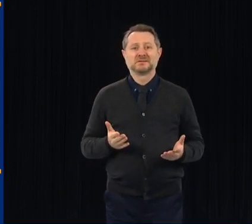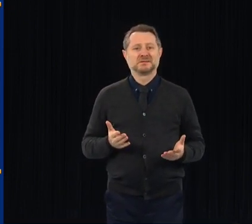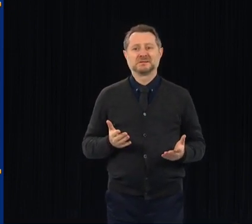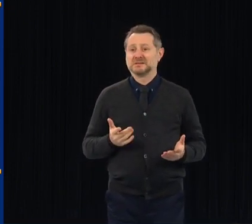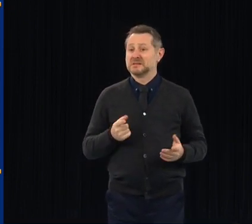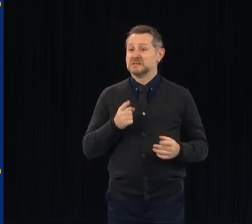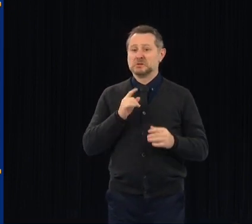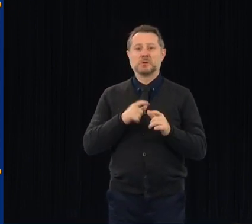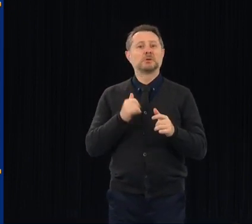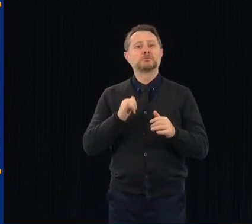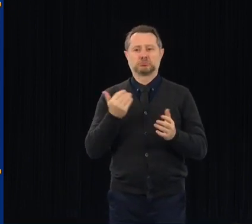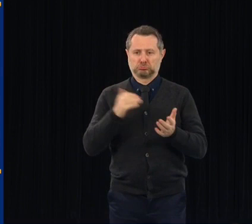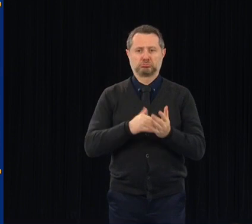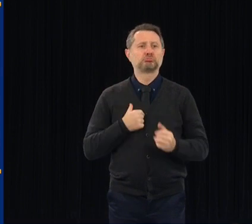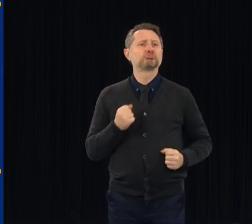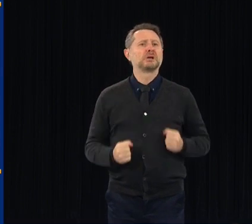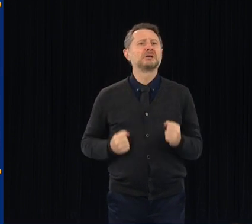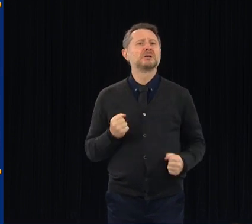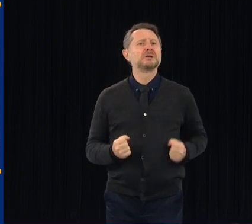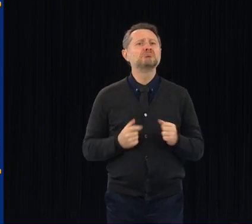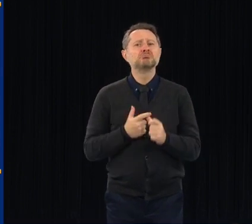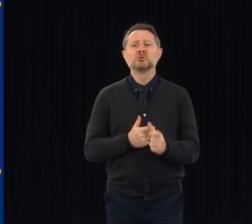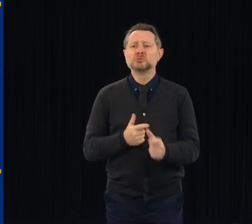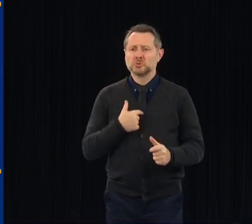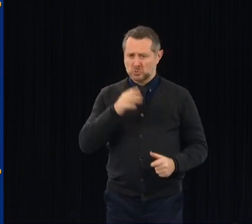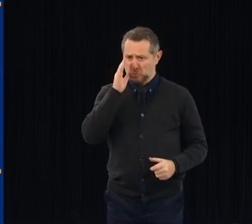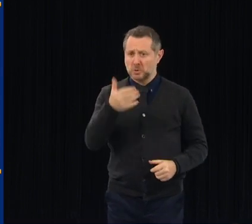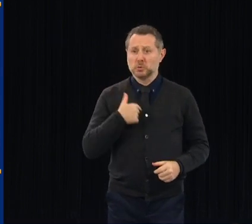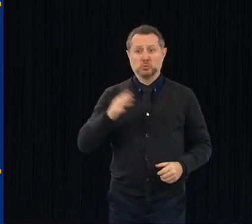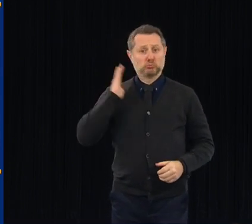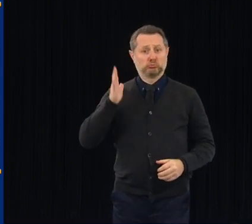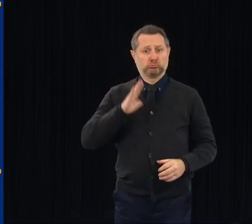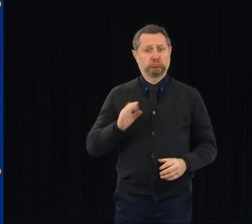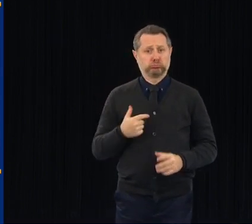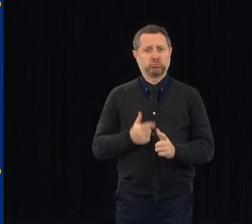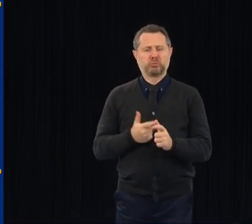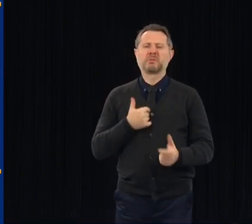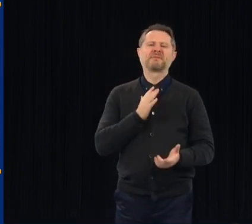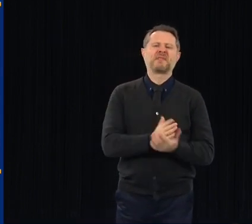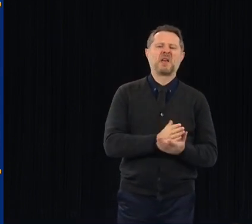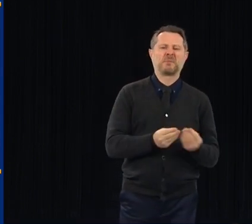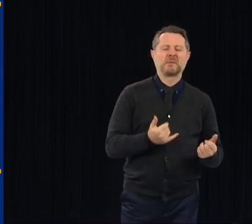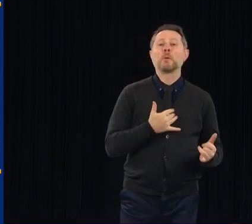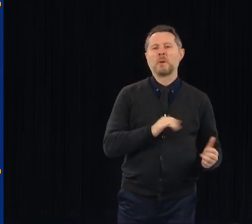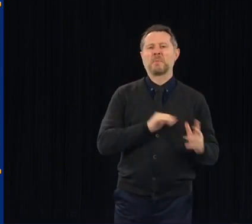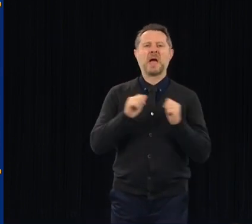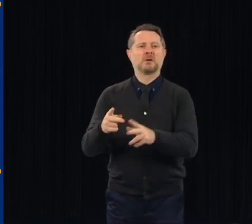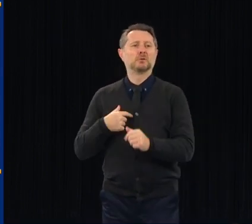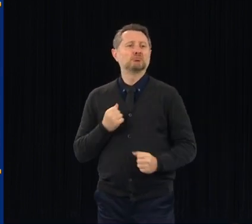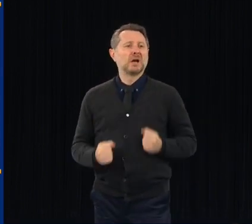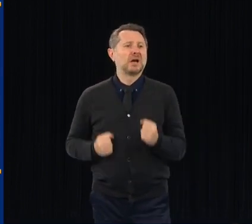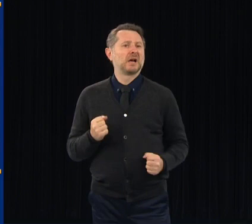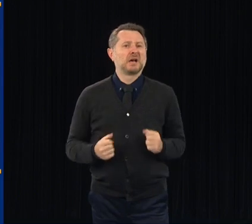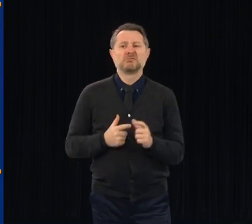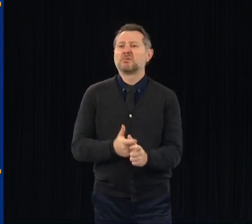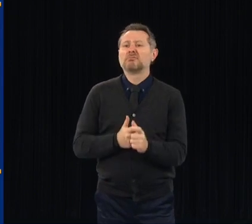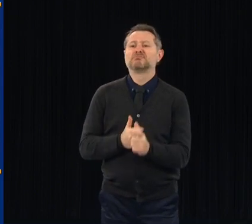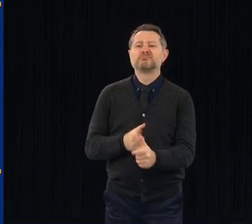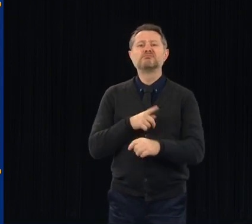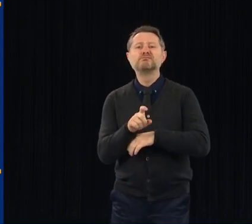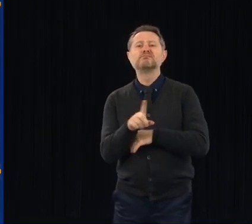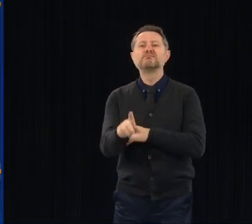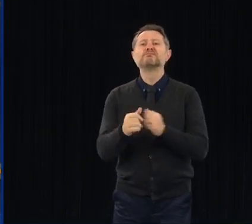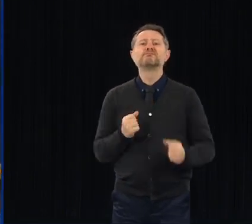again. I used to run back normal days before this